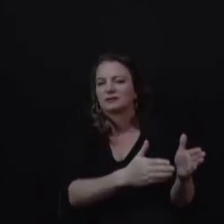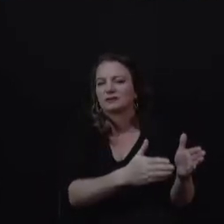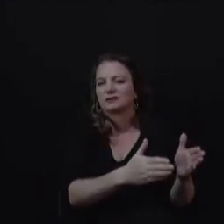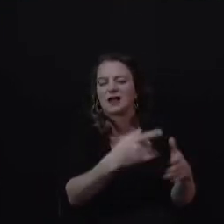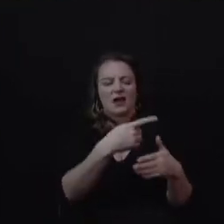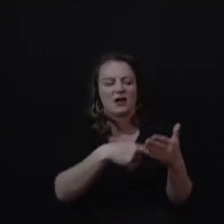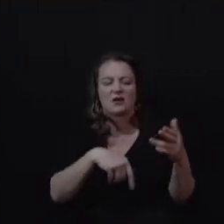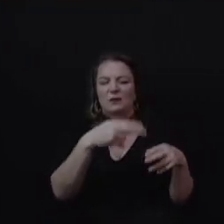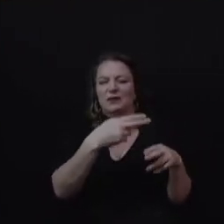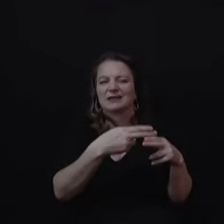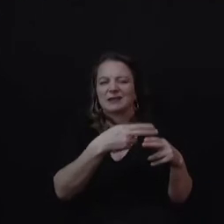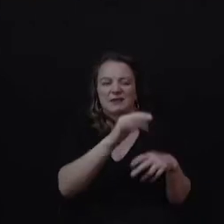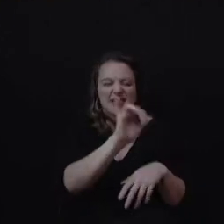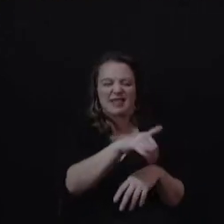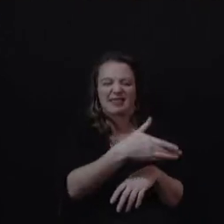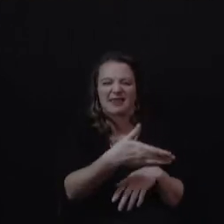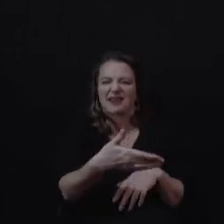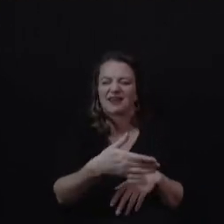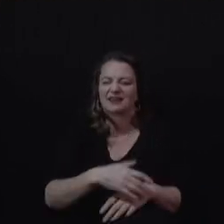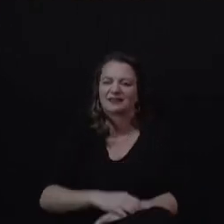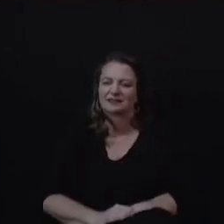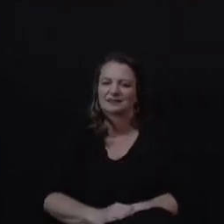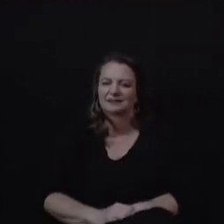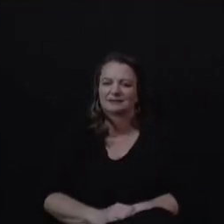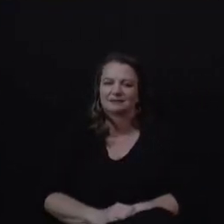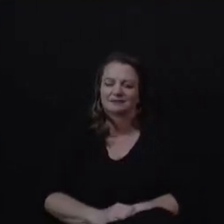What's the name of that thing?